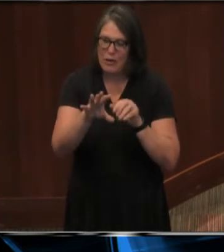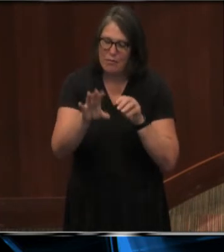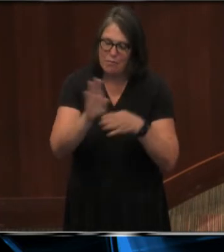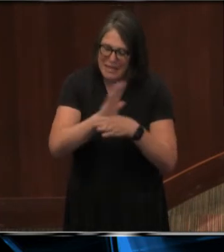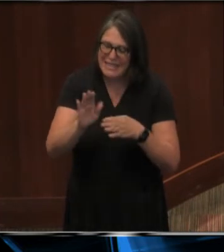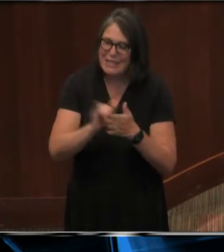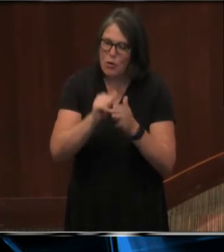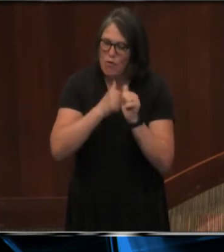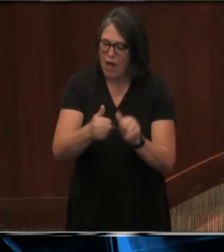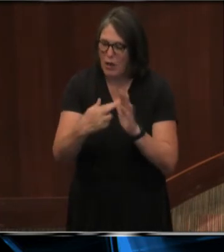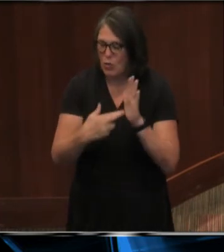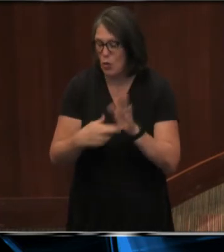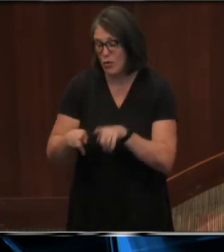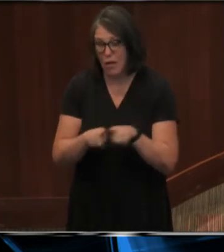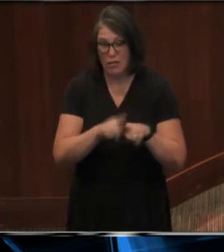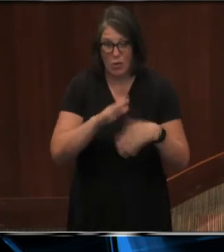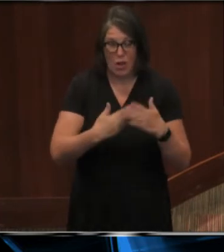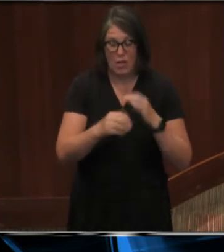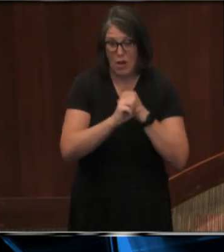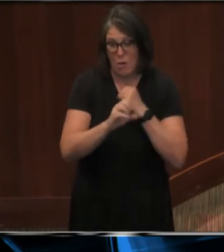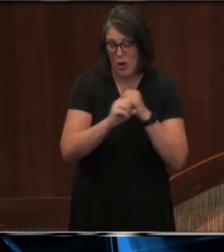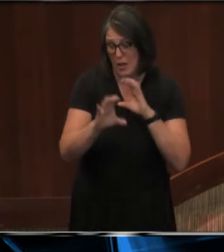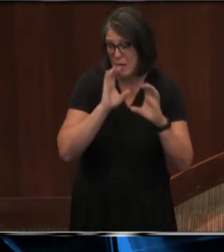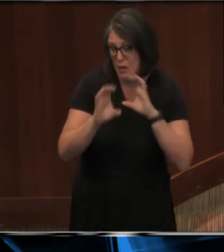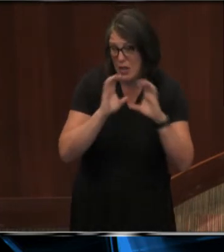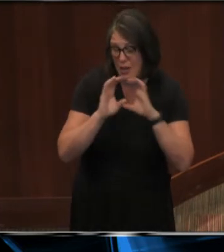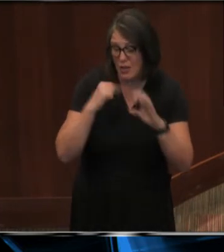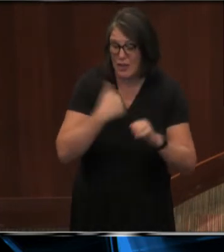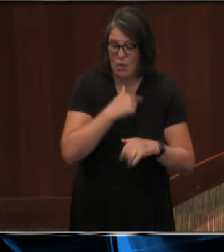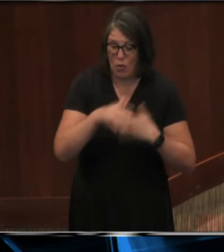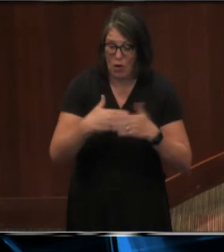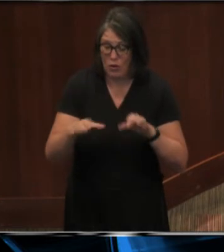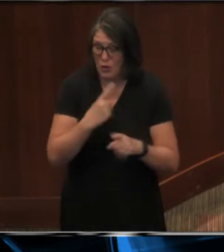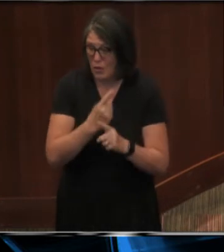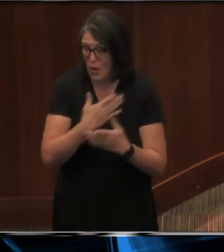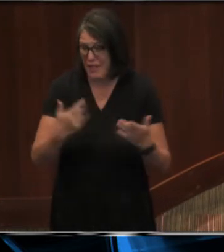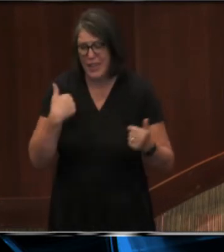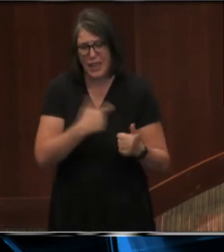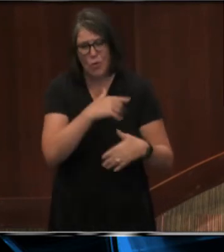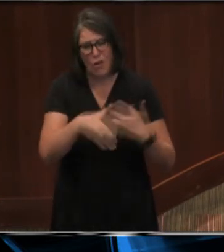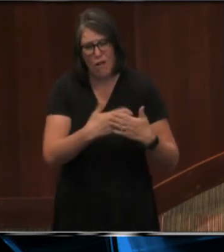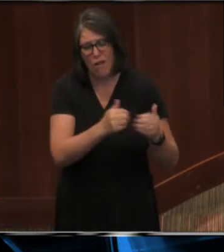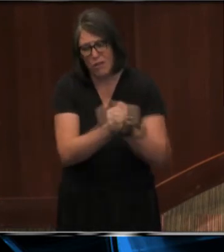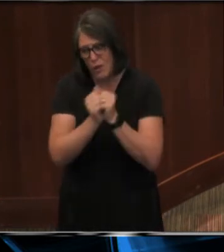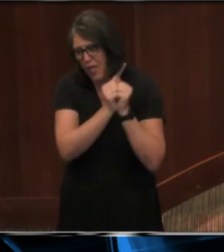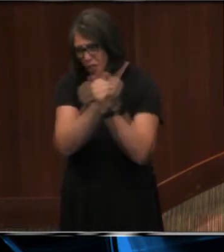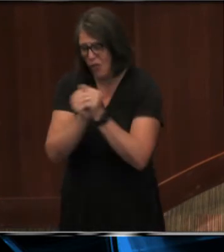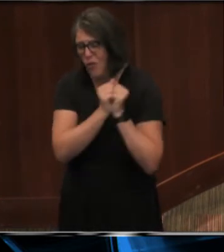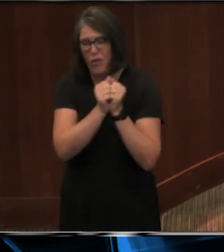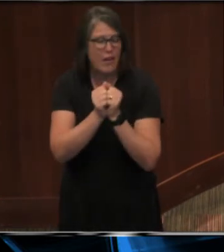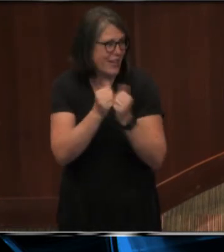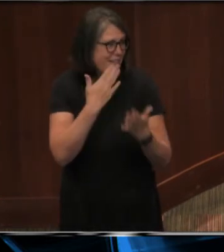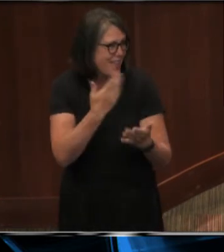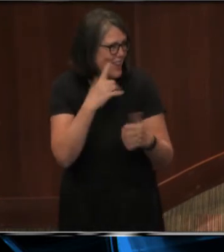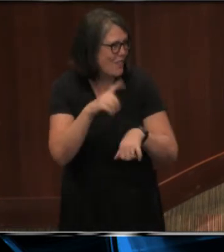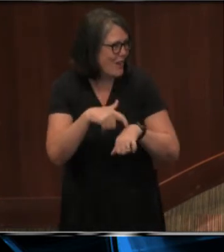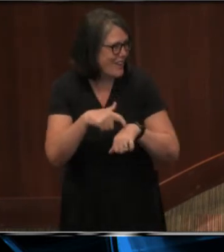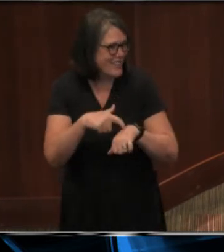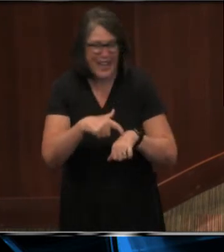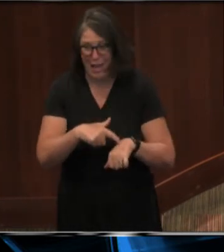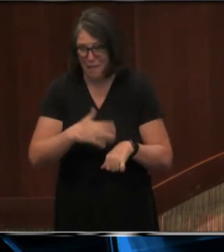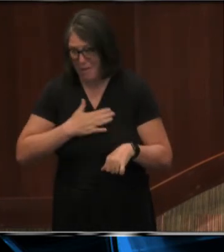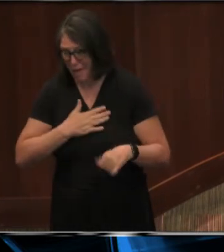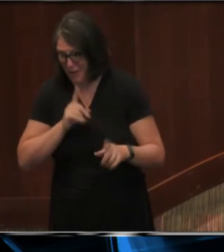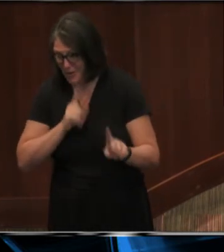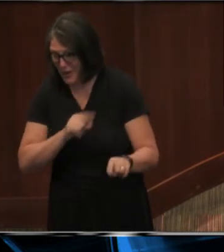that all of our marketing communication conveys that we're all doing the right thing and we're all in this together. Thank you for your time. I'm happy to take